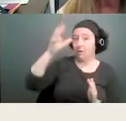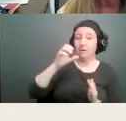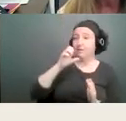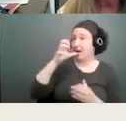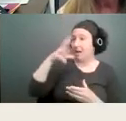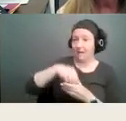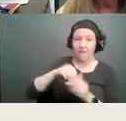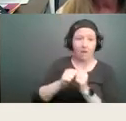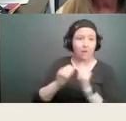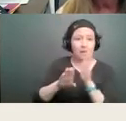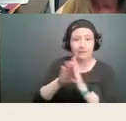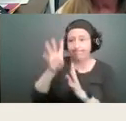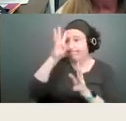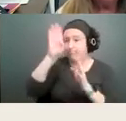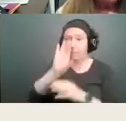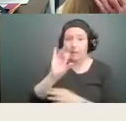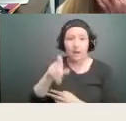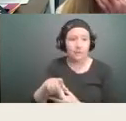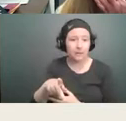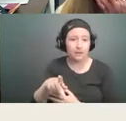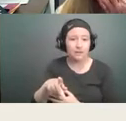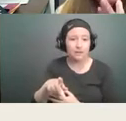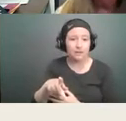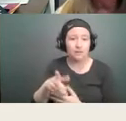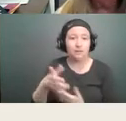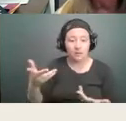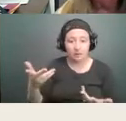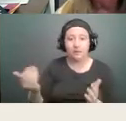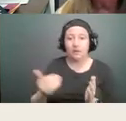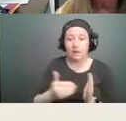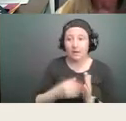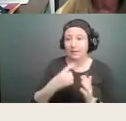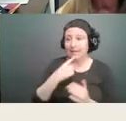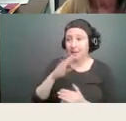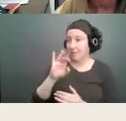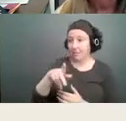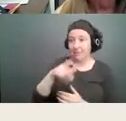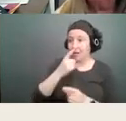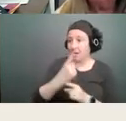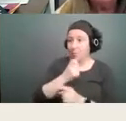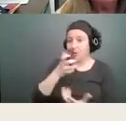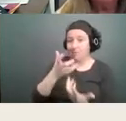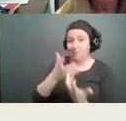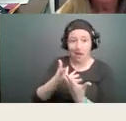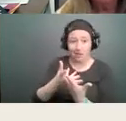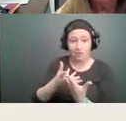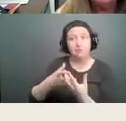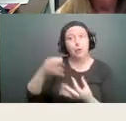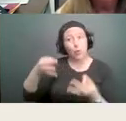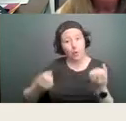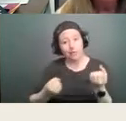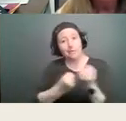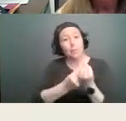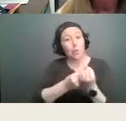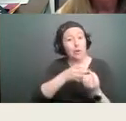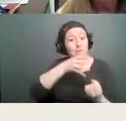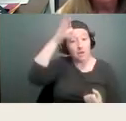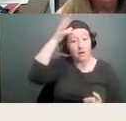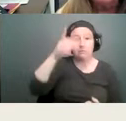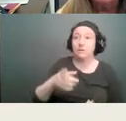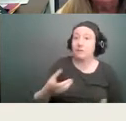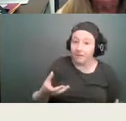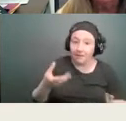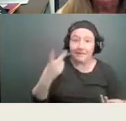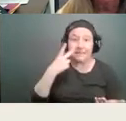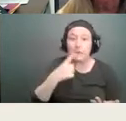BIP development. And again, claiming the BIP inappropriate, held for the parent. Look at that, it didn't include